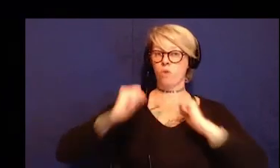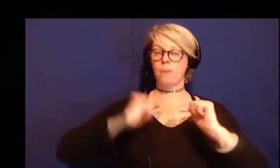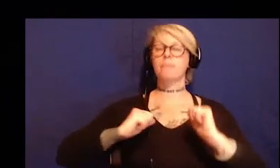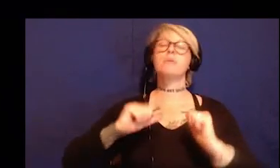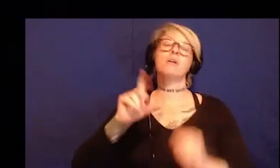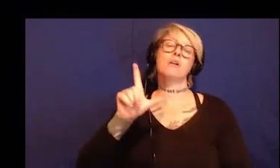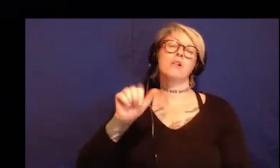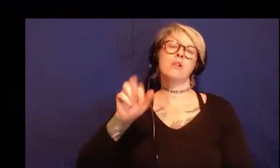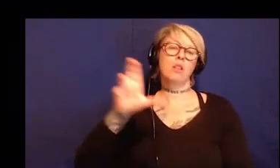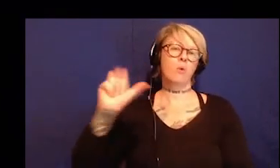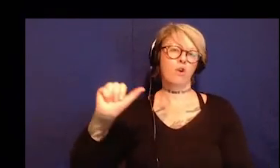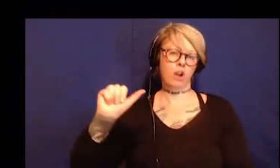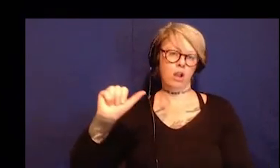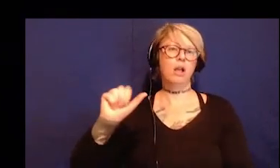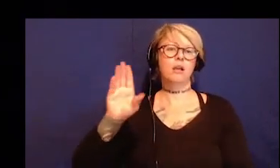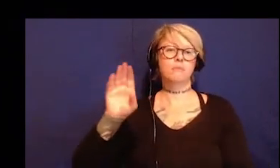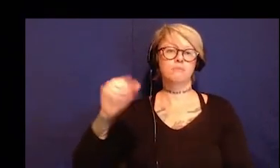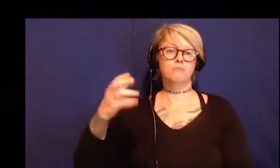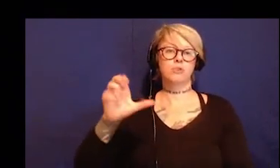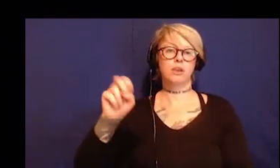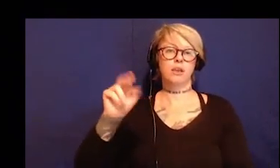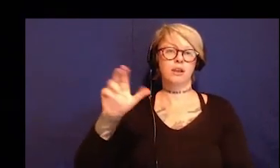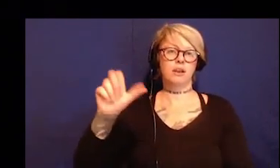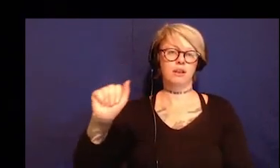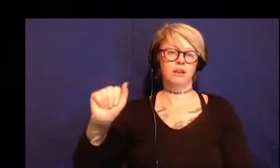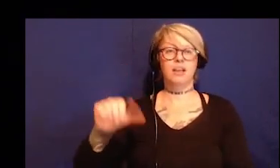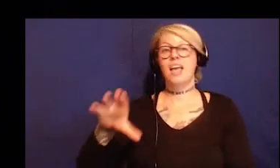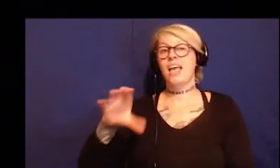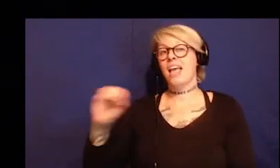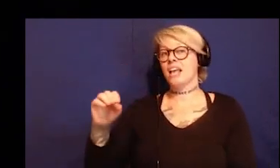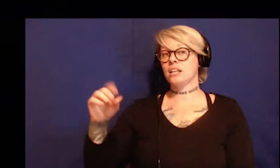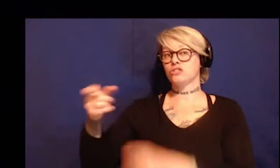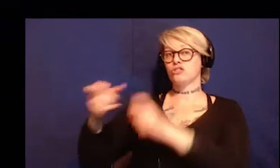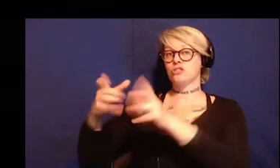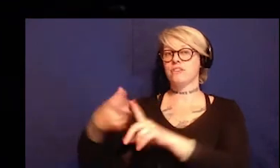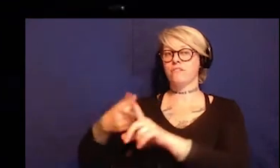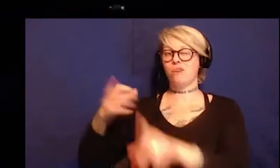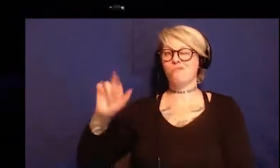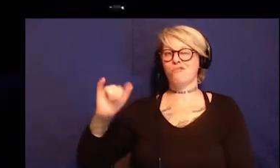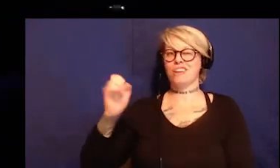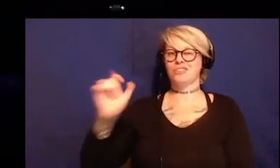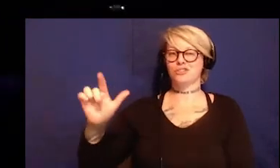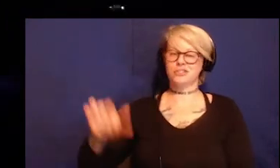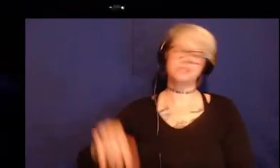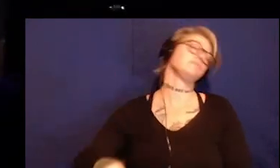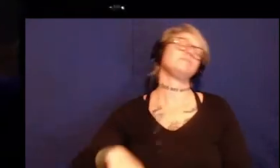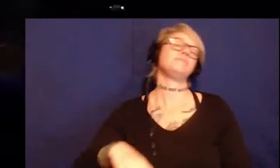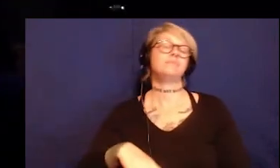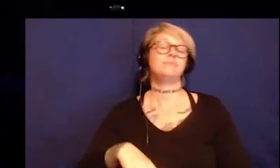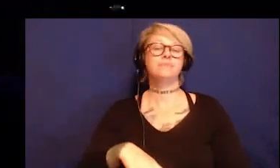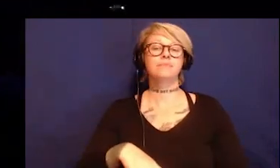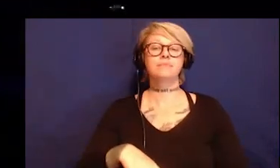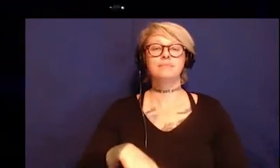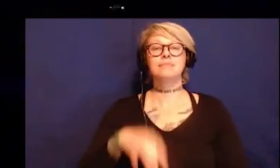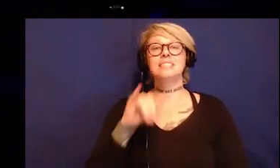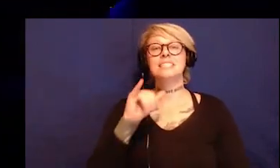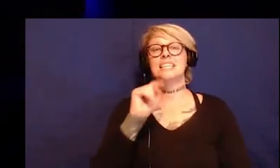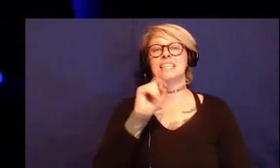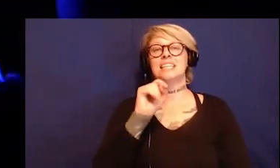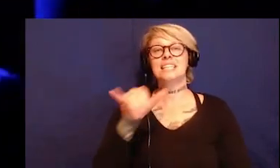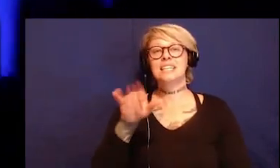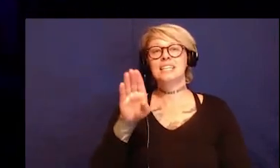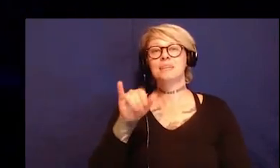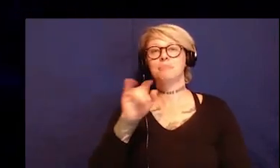Gillis and stage directions from Rachel Renaud. Give that up for our Rachel, Laura, and Vance. Itty Bitty Betty.